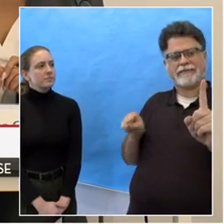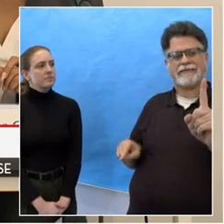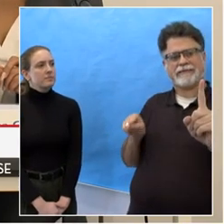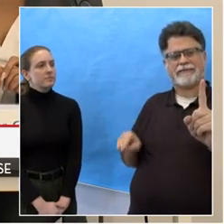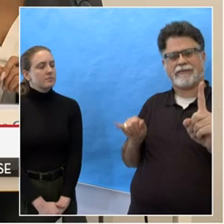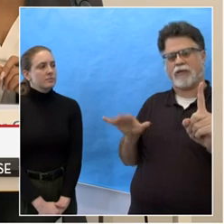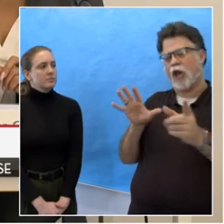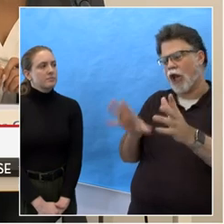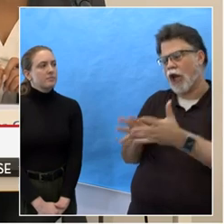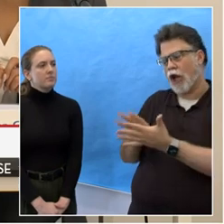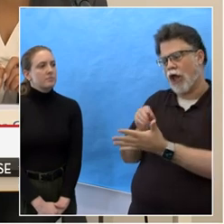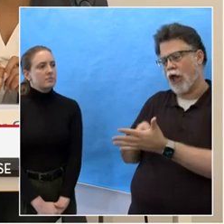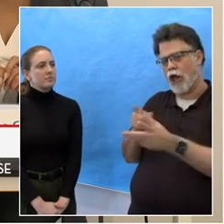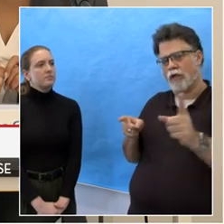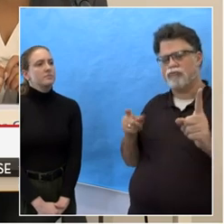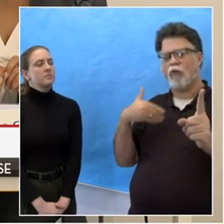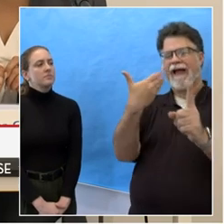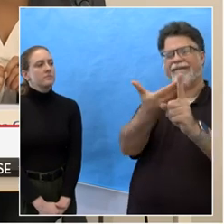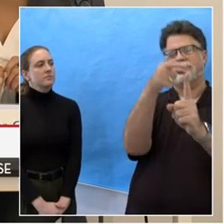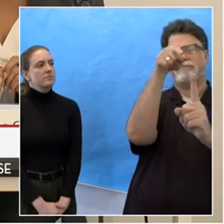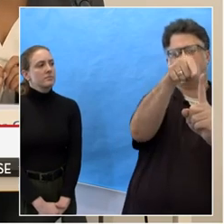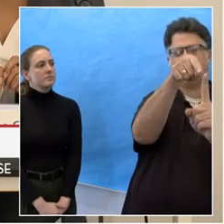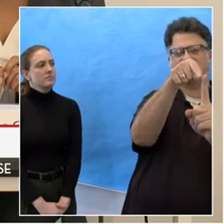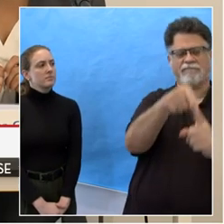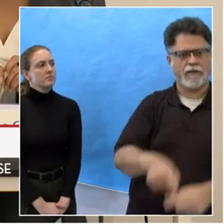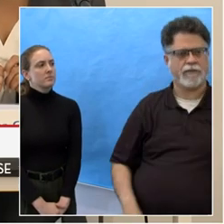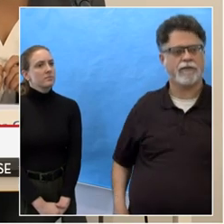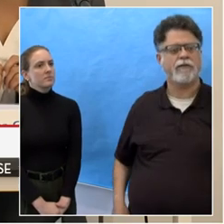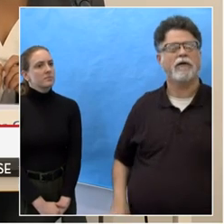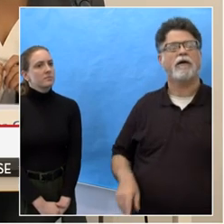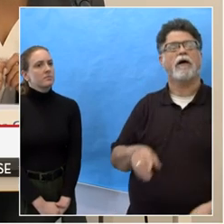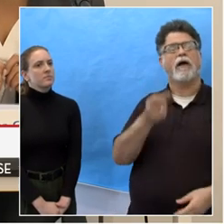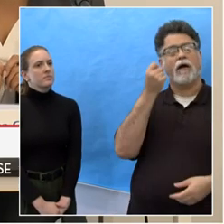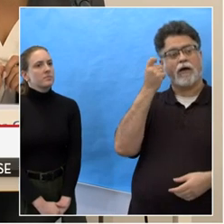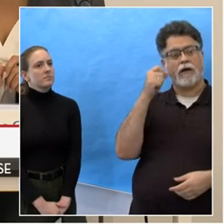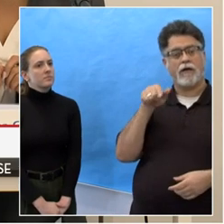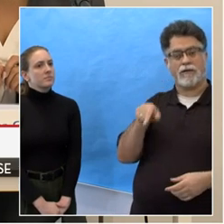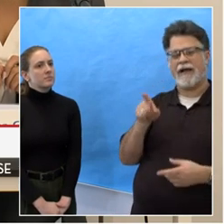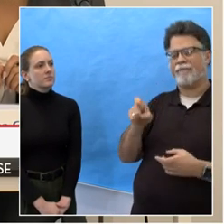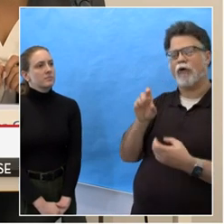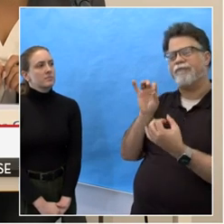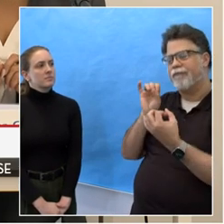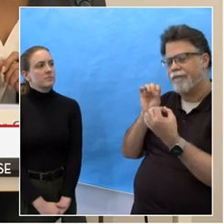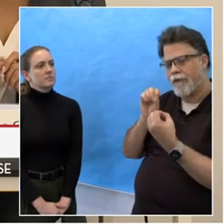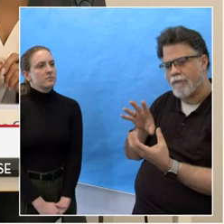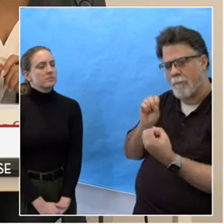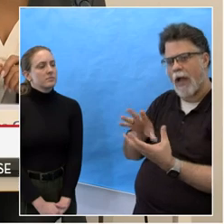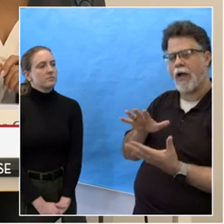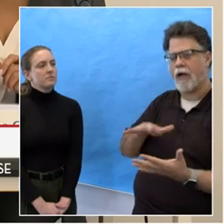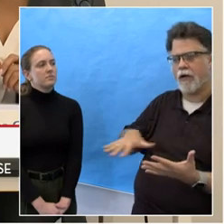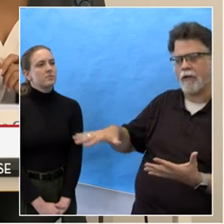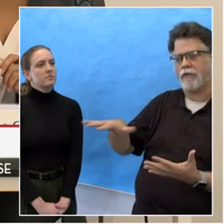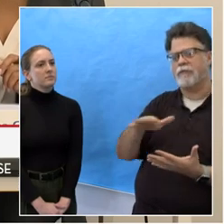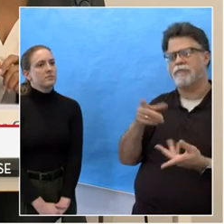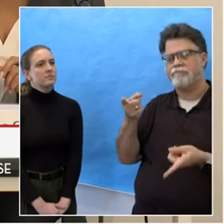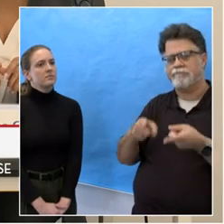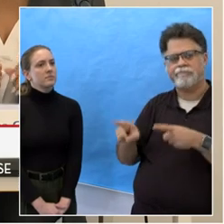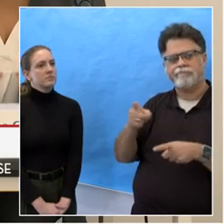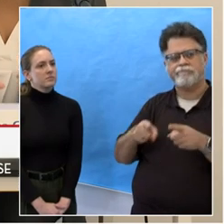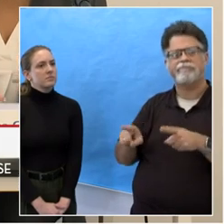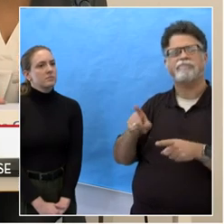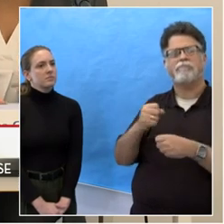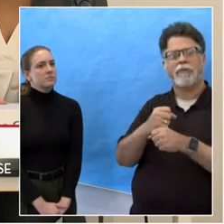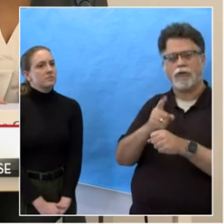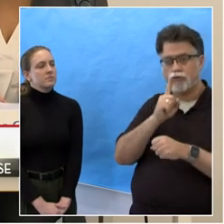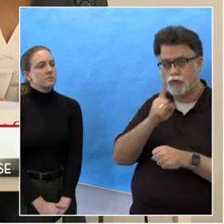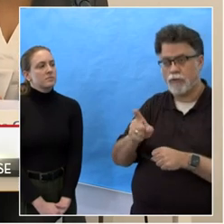often giving our educators feedback, and we want to ensure that they're giving them the best and most knowledgeable feedback possible.